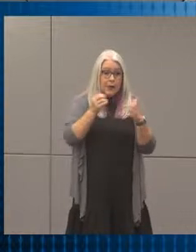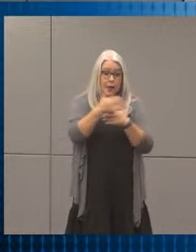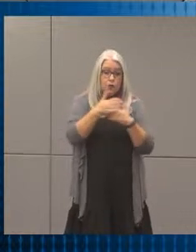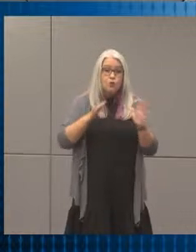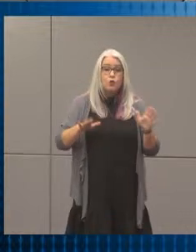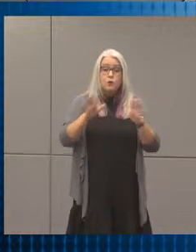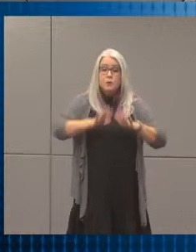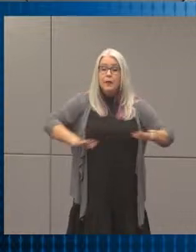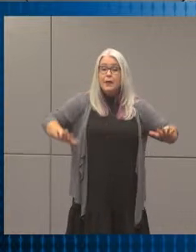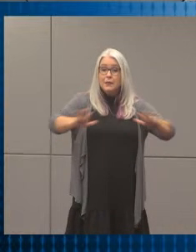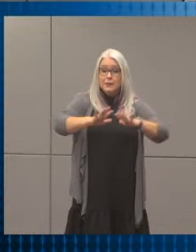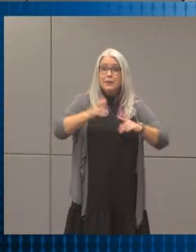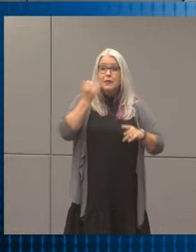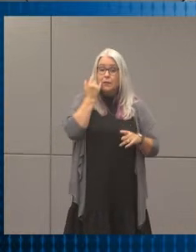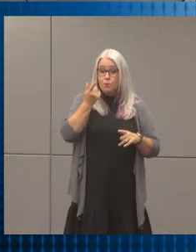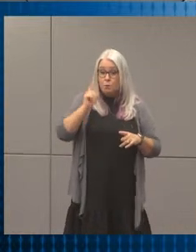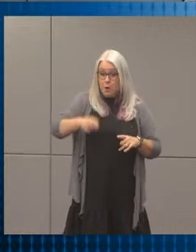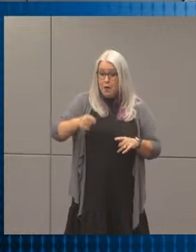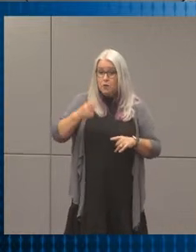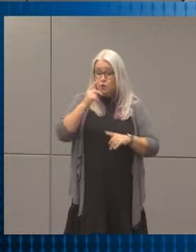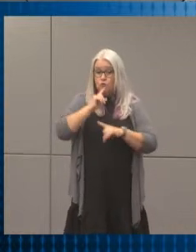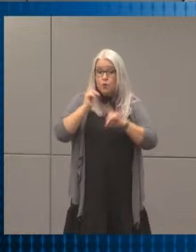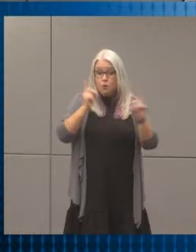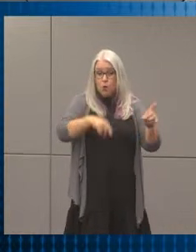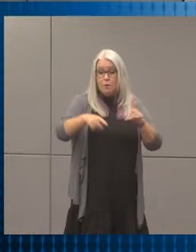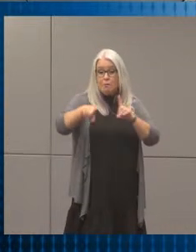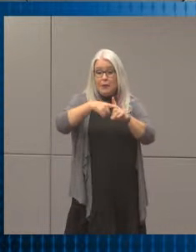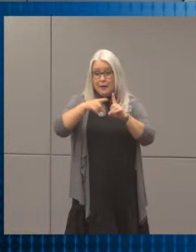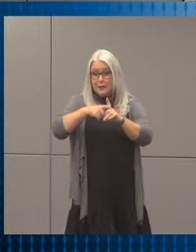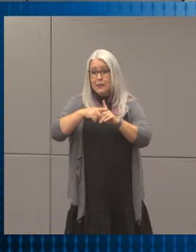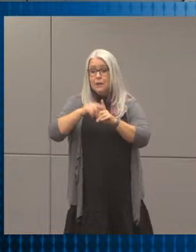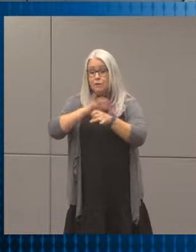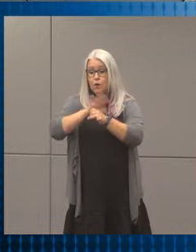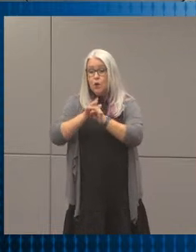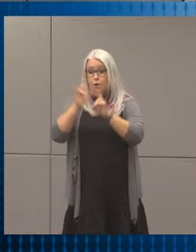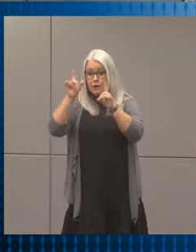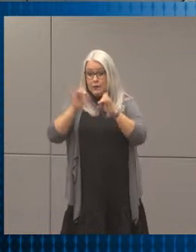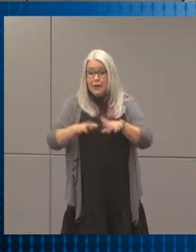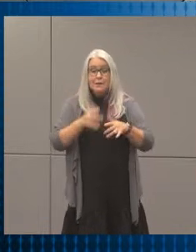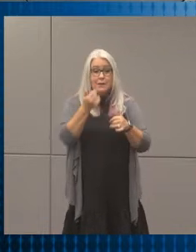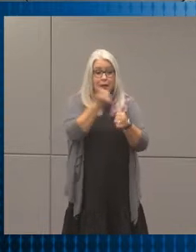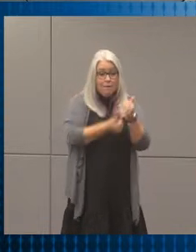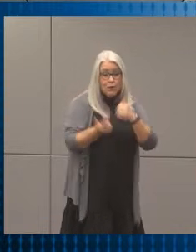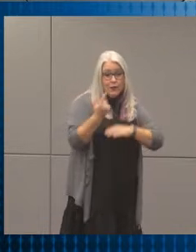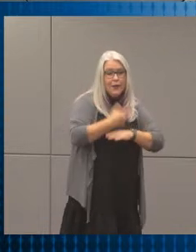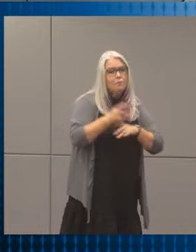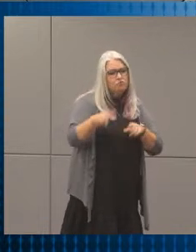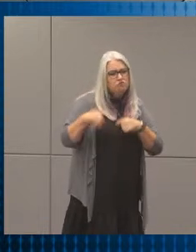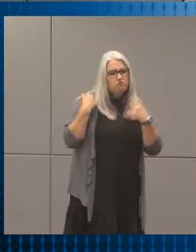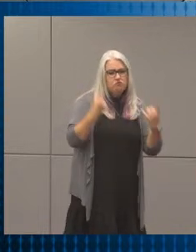require campus community to report positive COVID tests or report them on a daily basis as we have been.